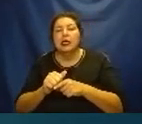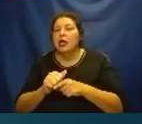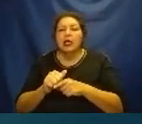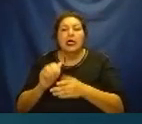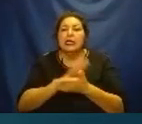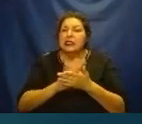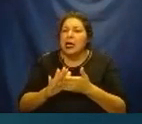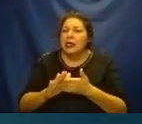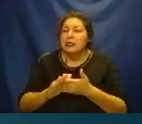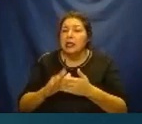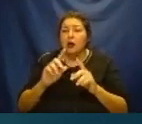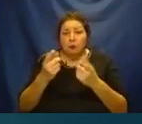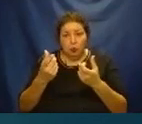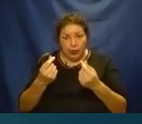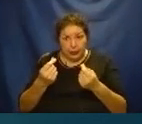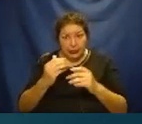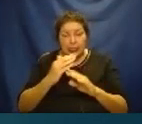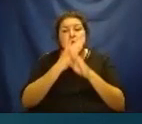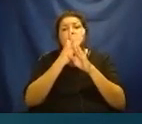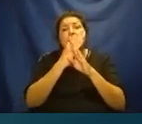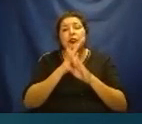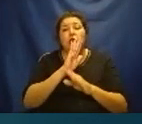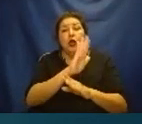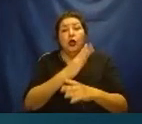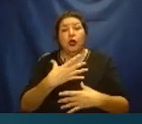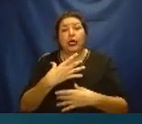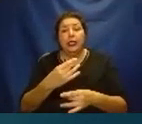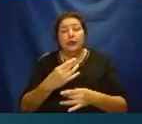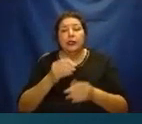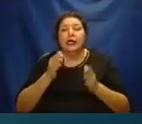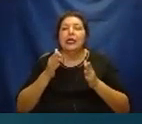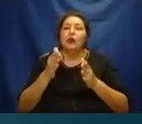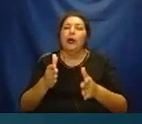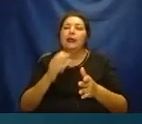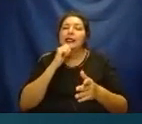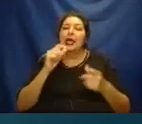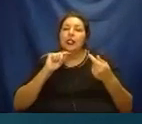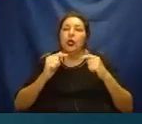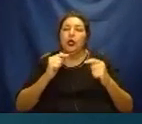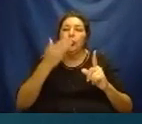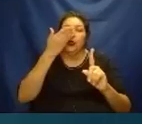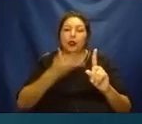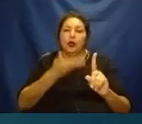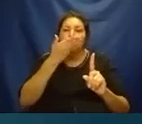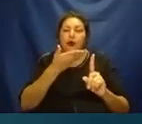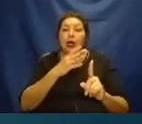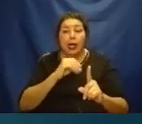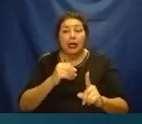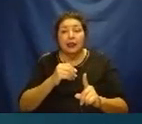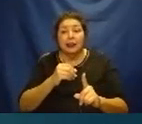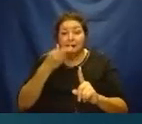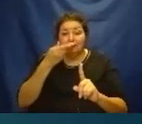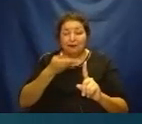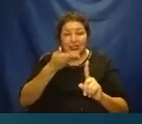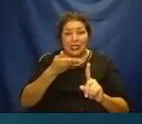he protects her interest in a manner that would not be hurtful to her. And she is grateful as